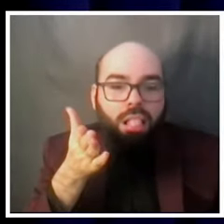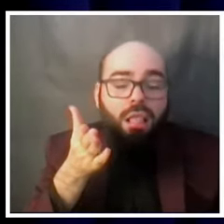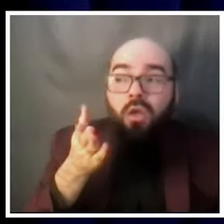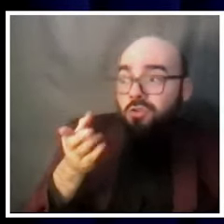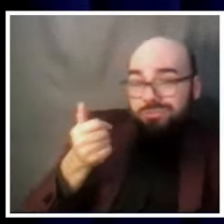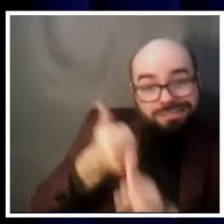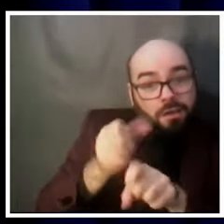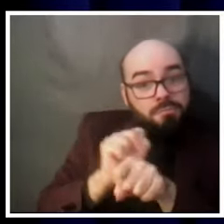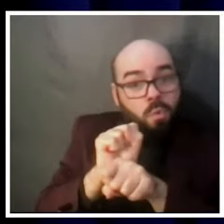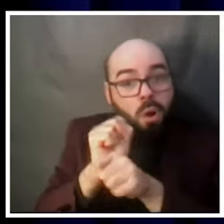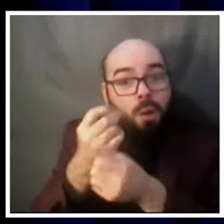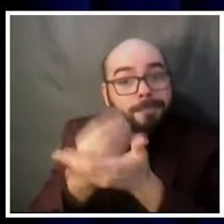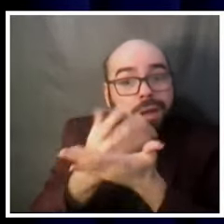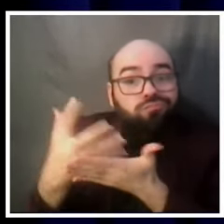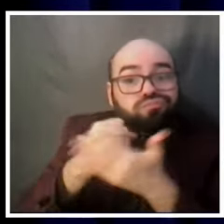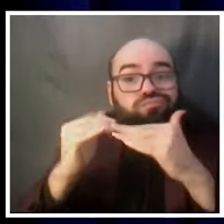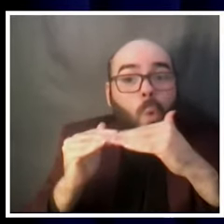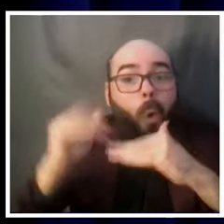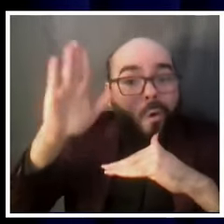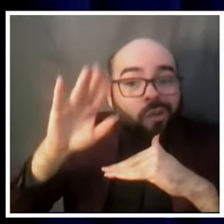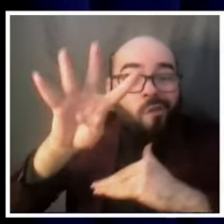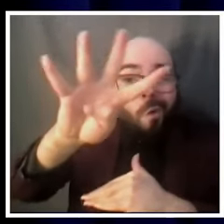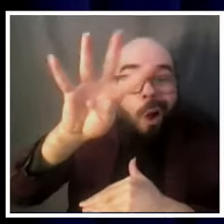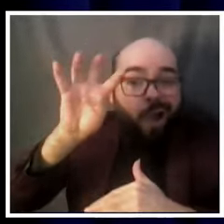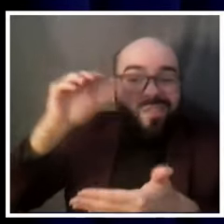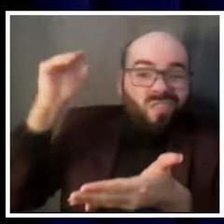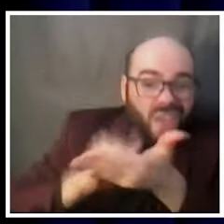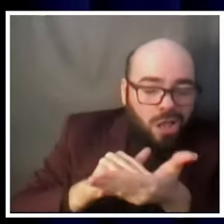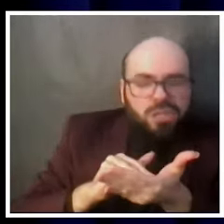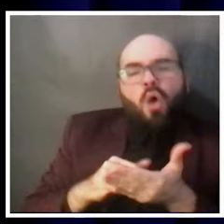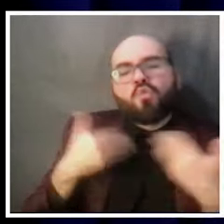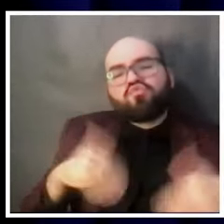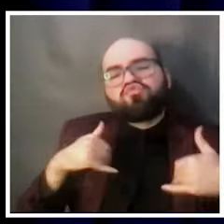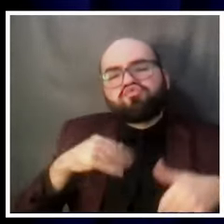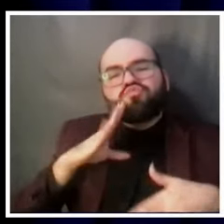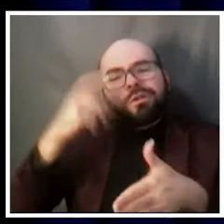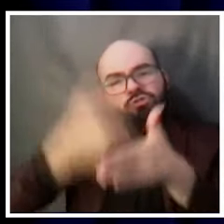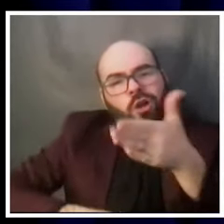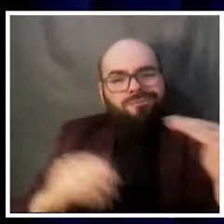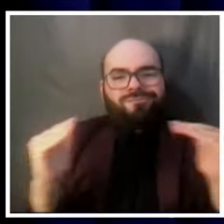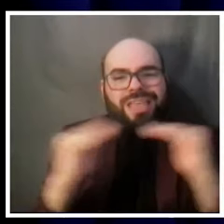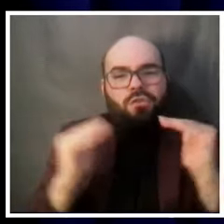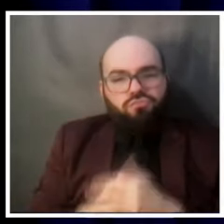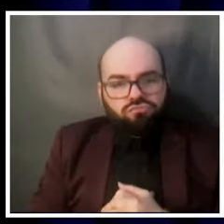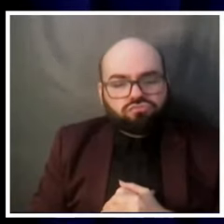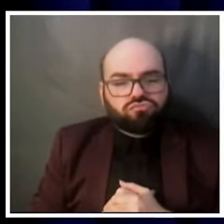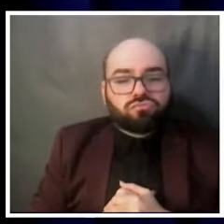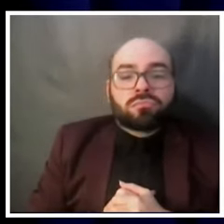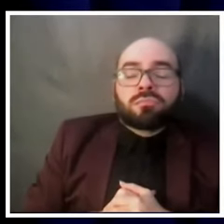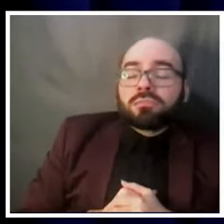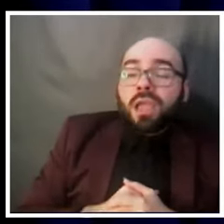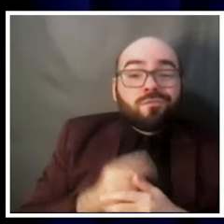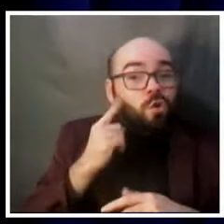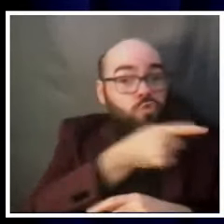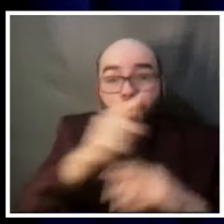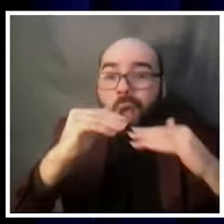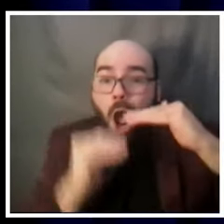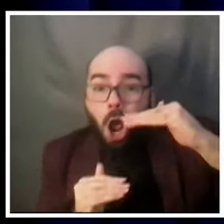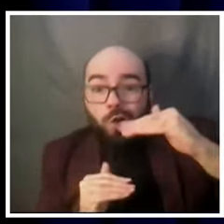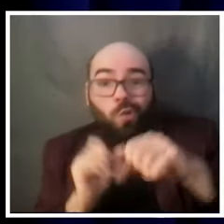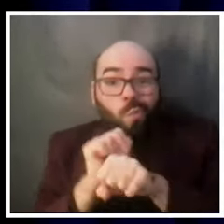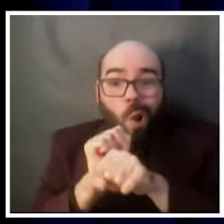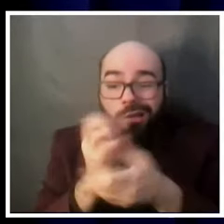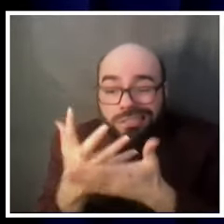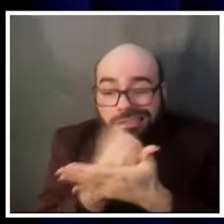That's a promise. Nobody. Not one penny. You know, I have to say, if Trump's stock in the